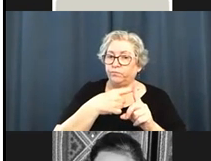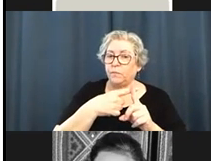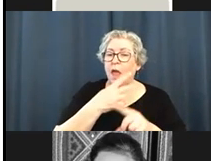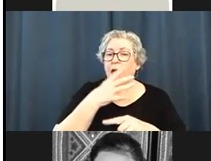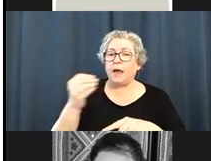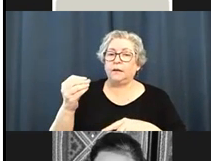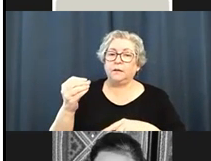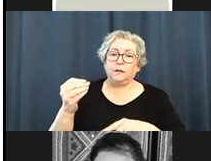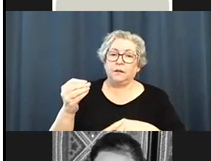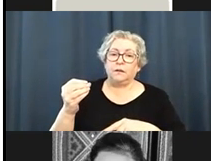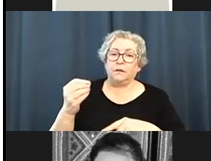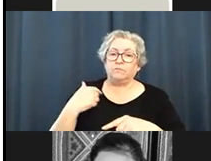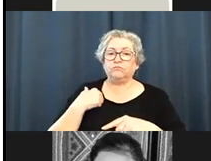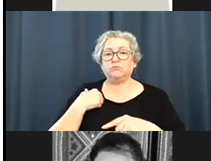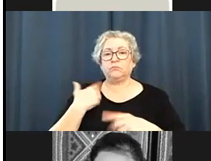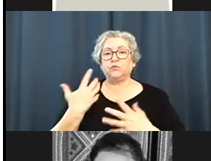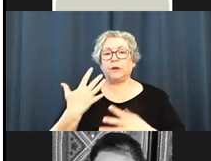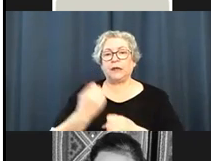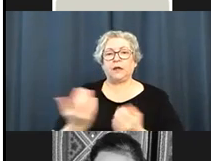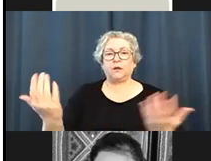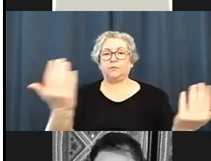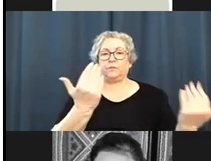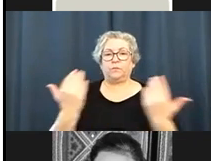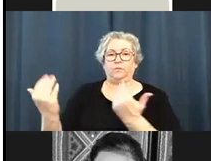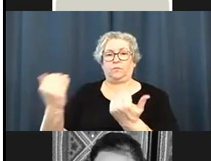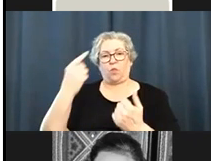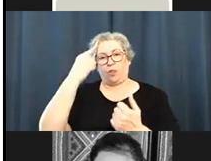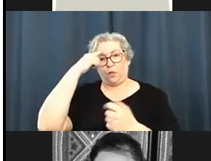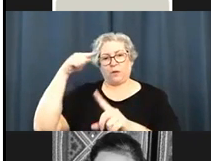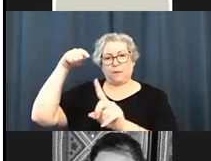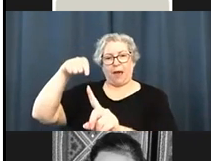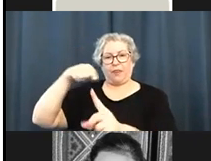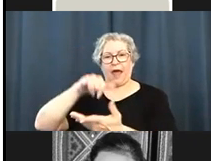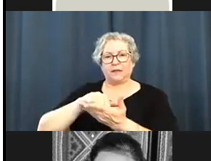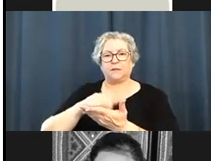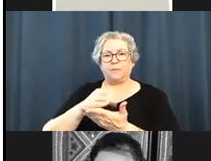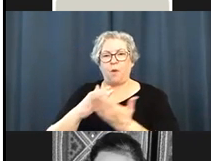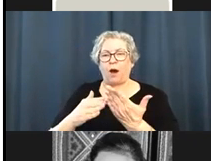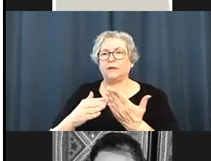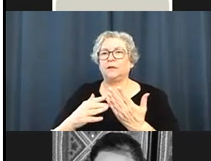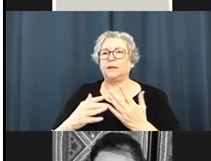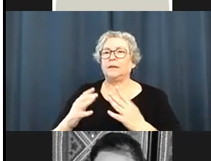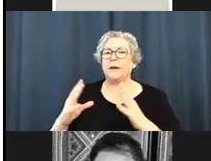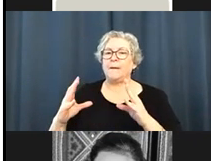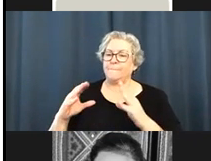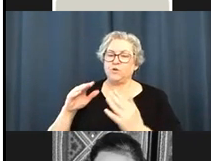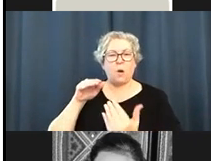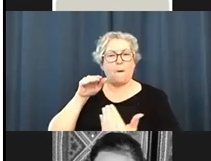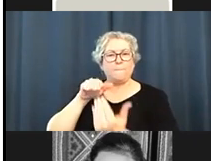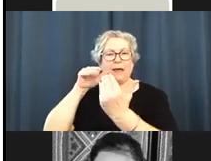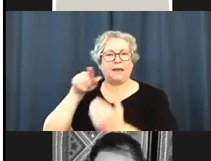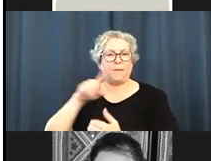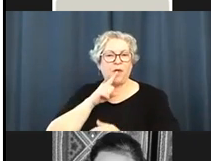and so I just wanted to get people's frame around that. These are all, I mean, meeting youth where they are, establishing